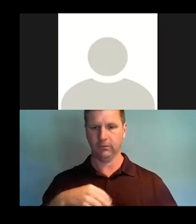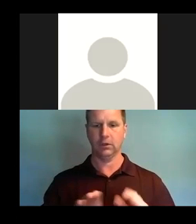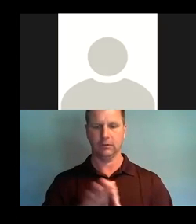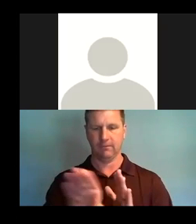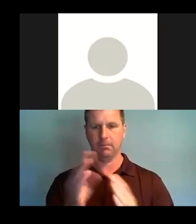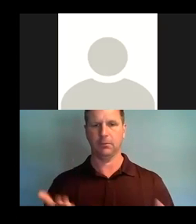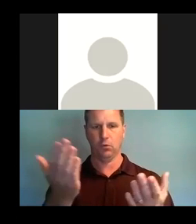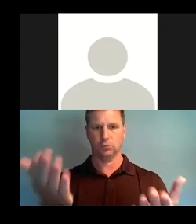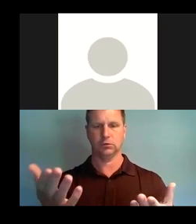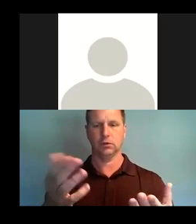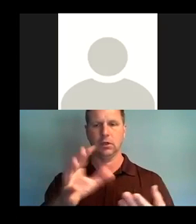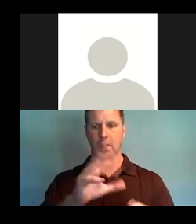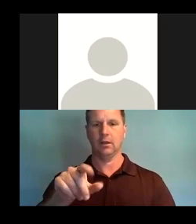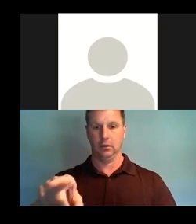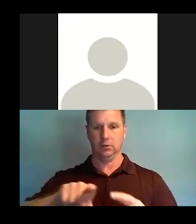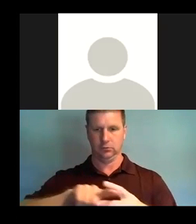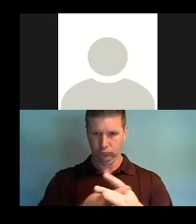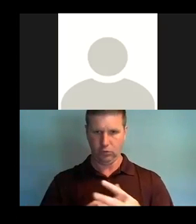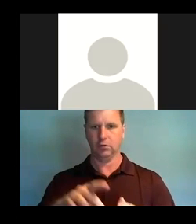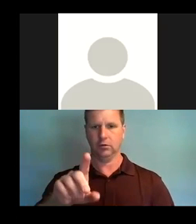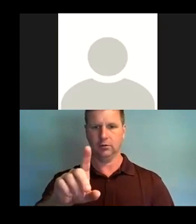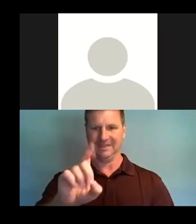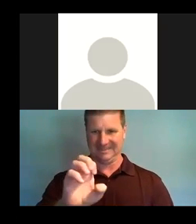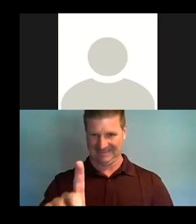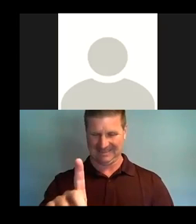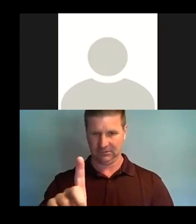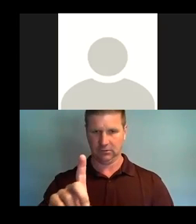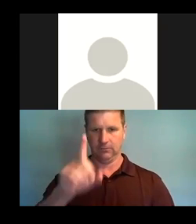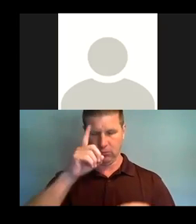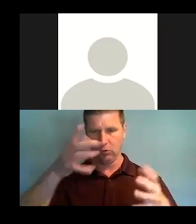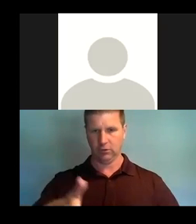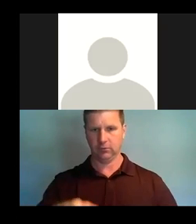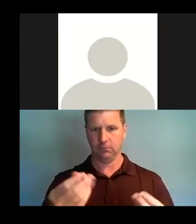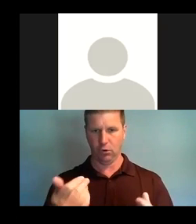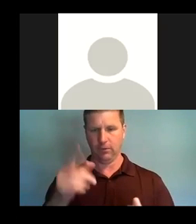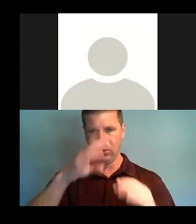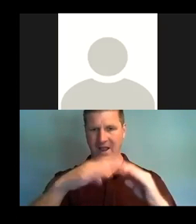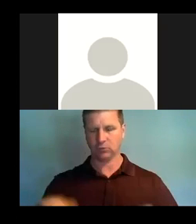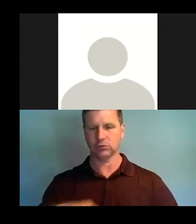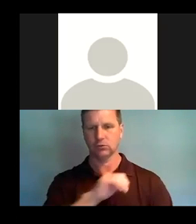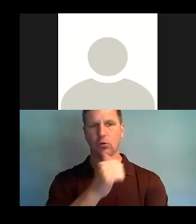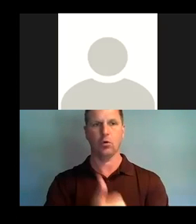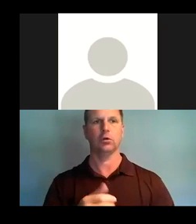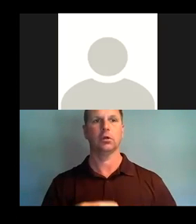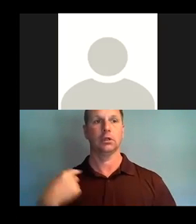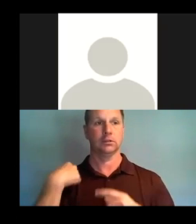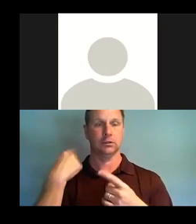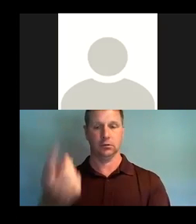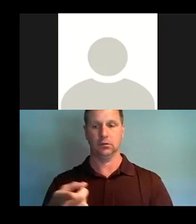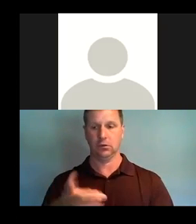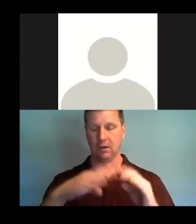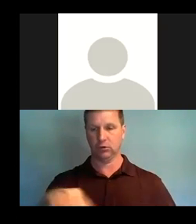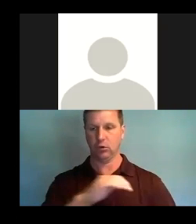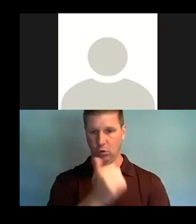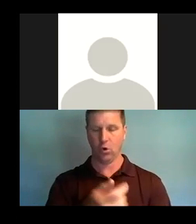proposal and the execution of the deed for the conveyance of this property to the Housing Authority. Since then, the Housing Authority